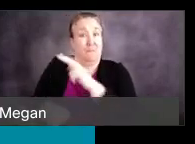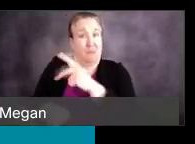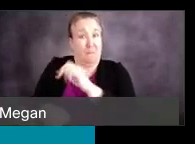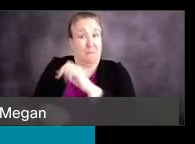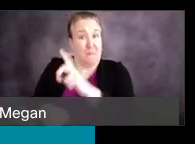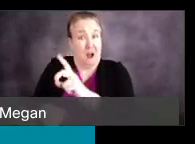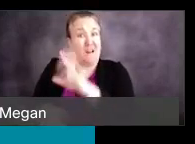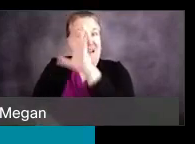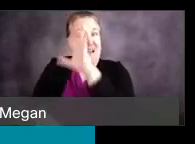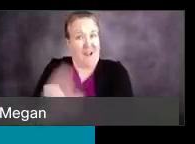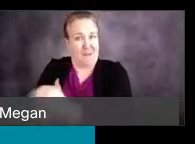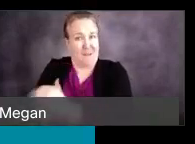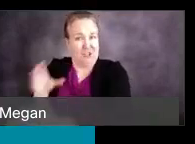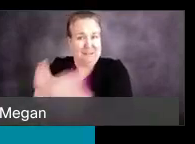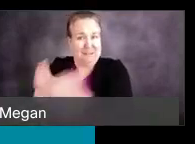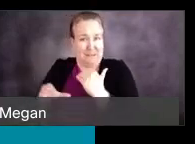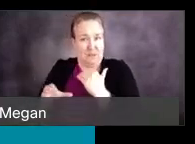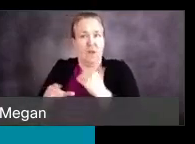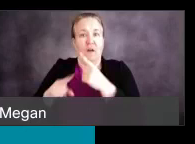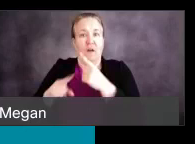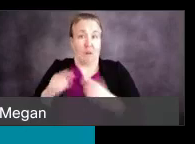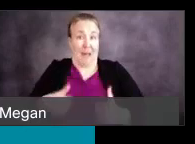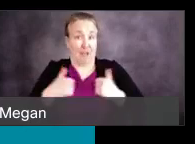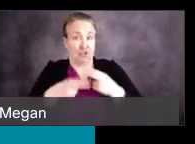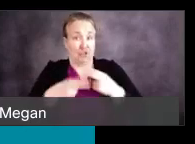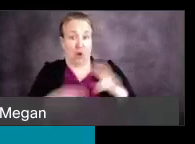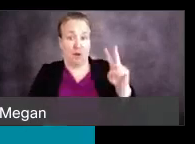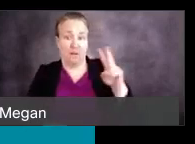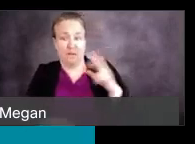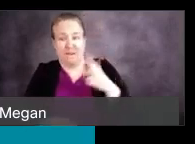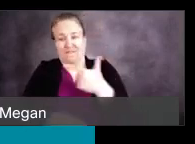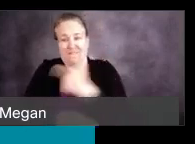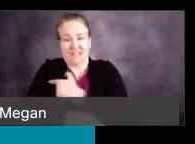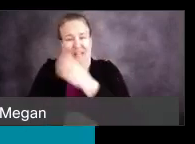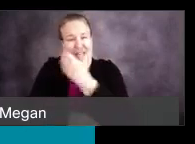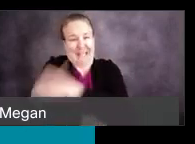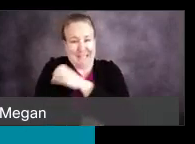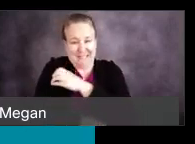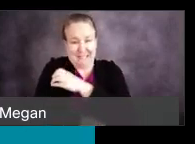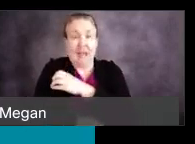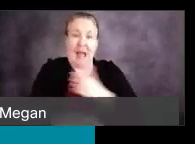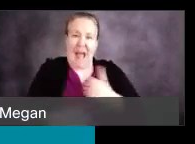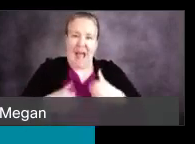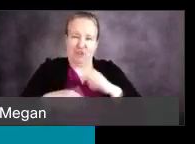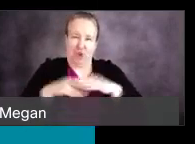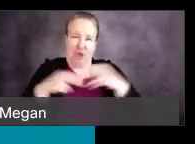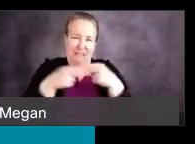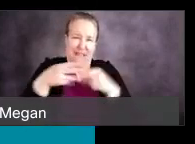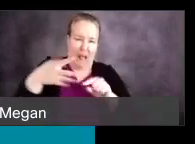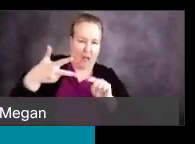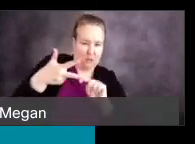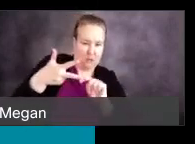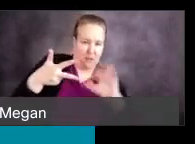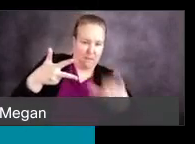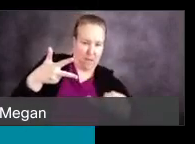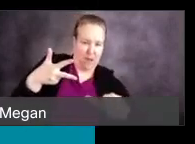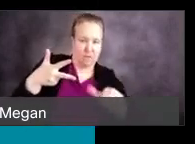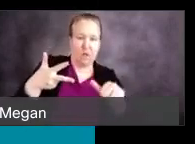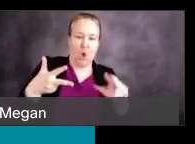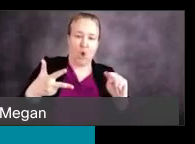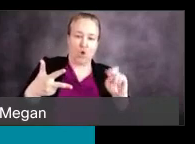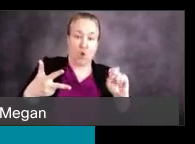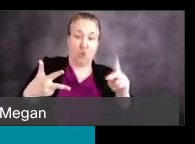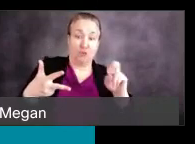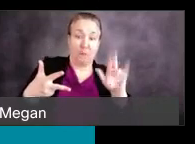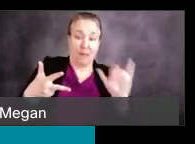The email comes from vaccination clinics with an email address that's listed on the slide in front of you. It says no